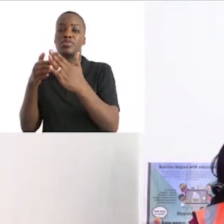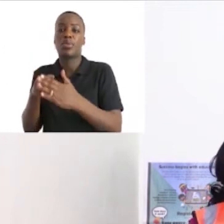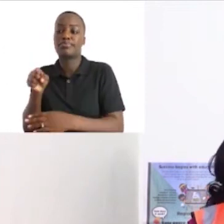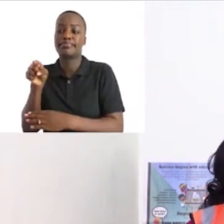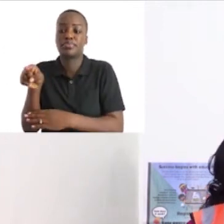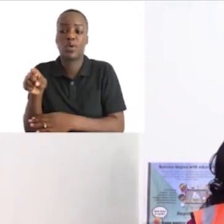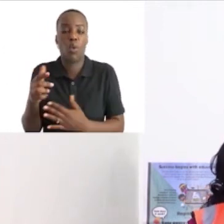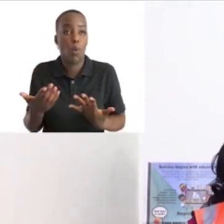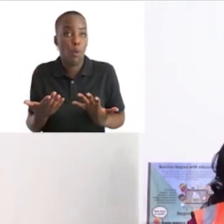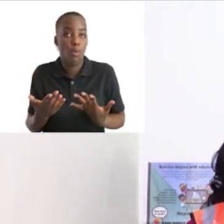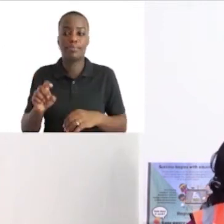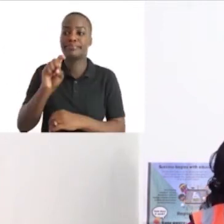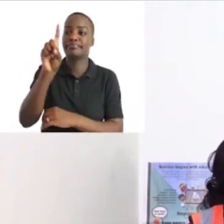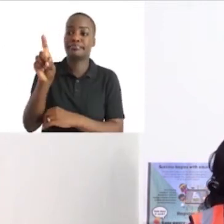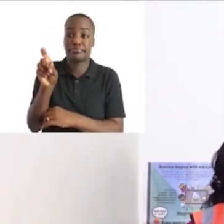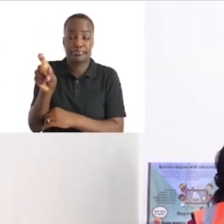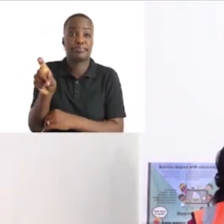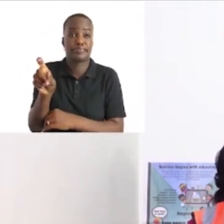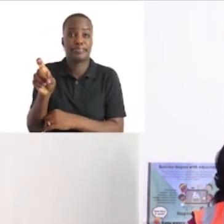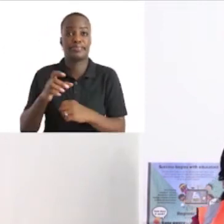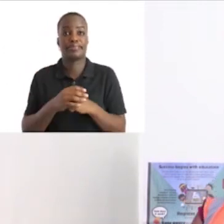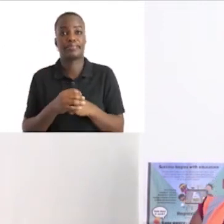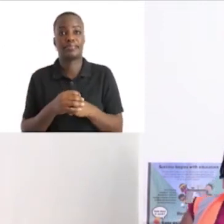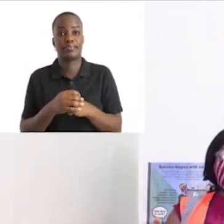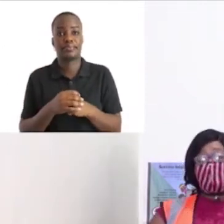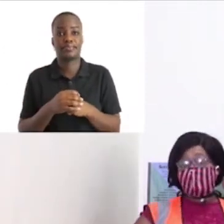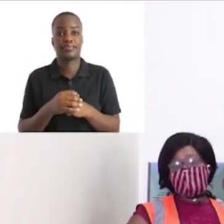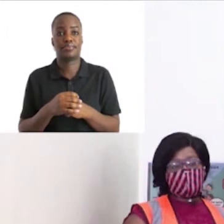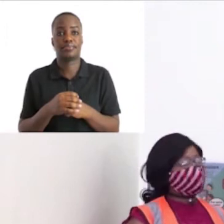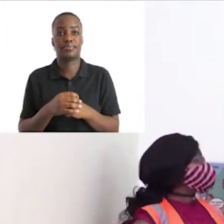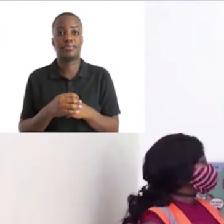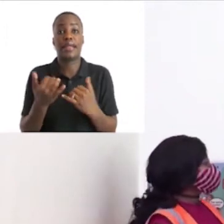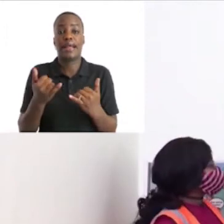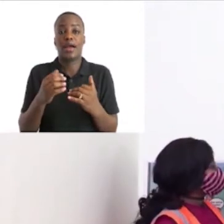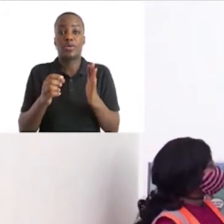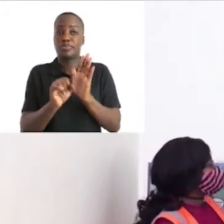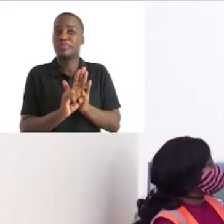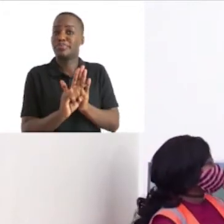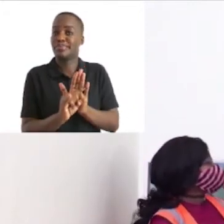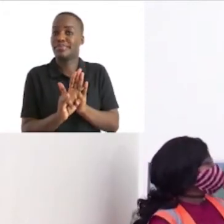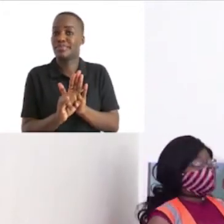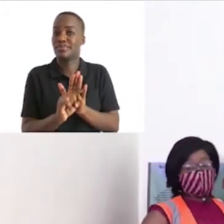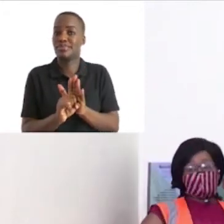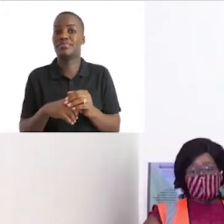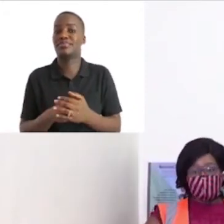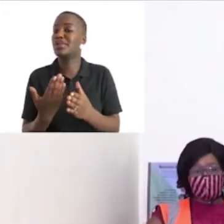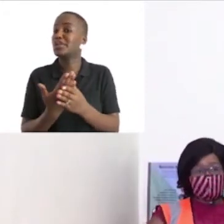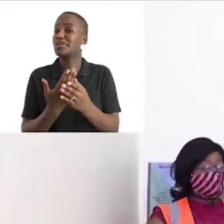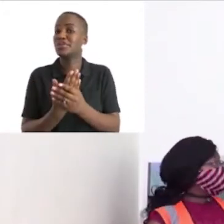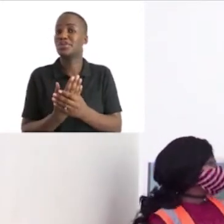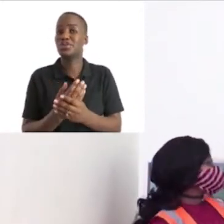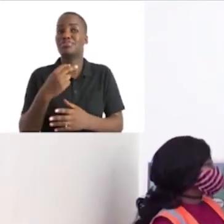or a question mark if it is a question word. Now I would like to introduce you to a new